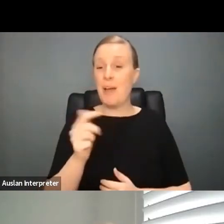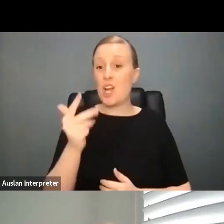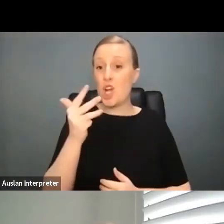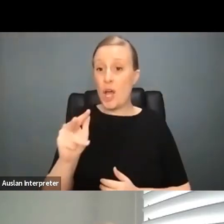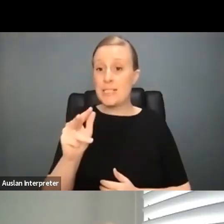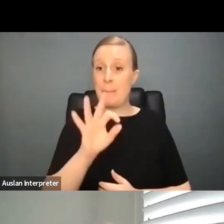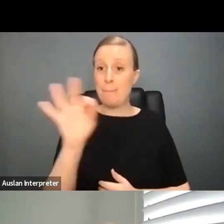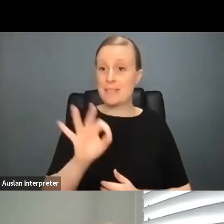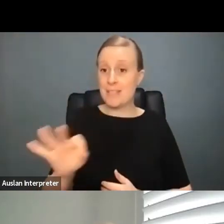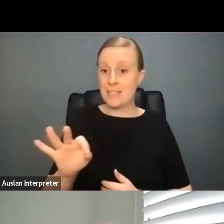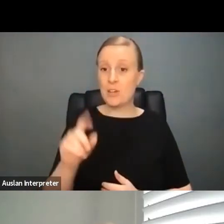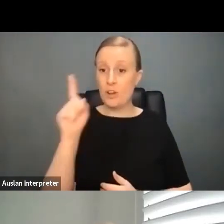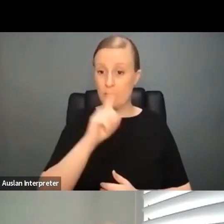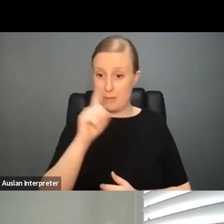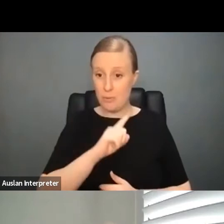in the